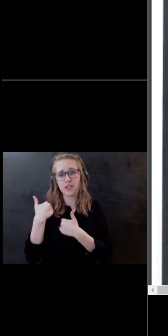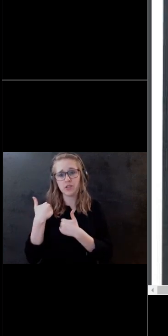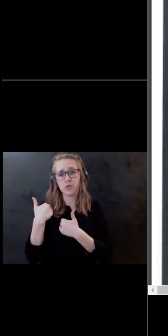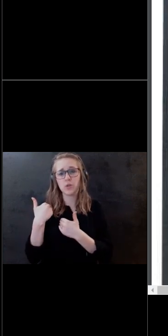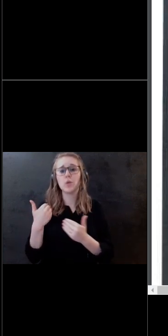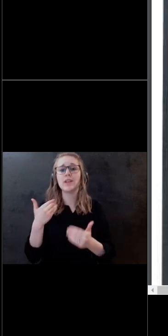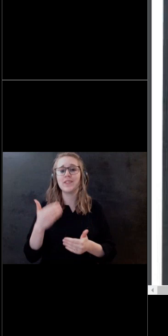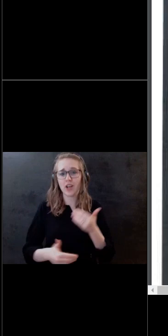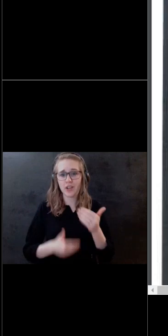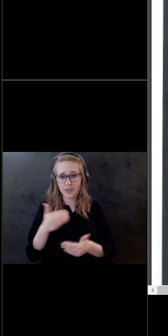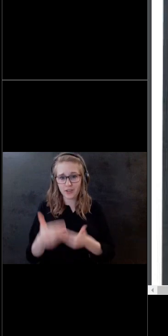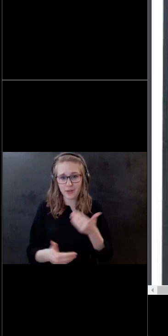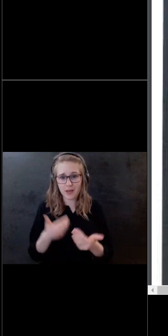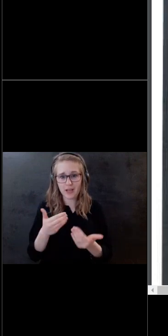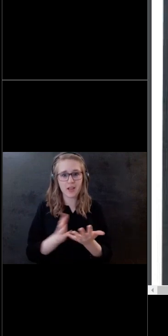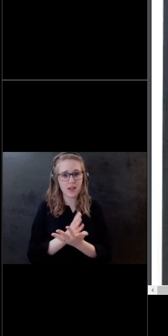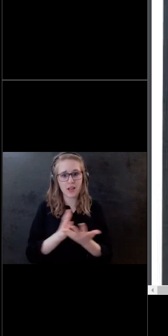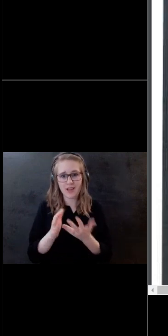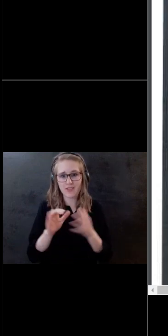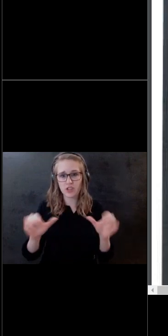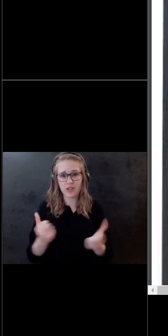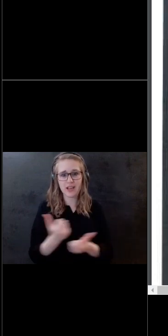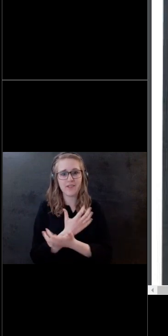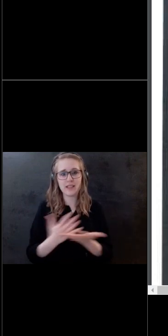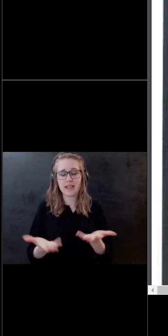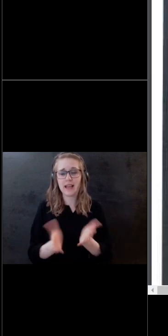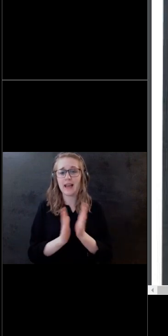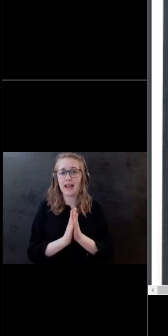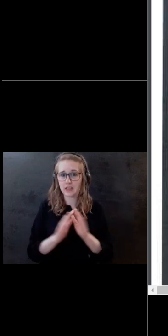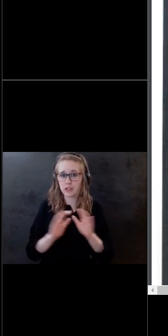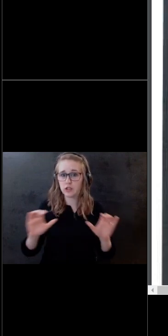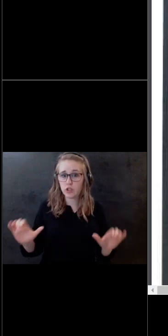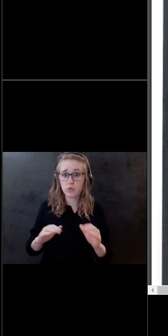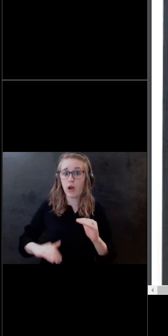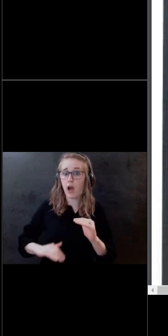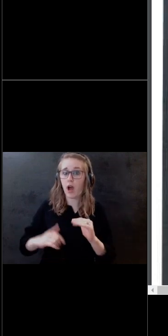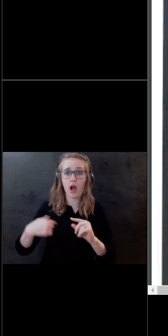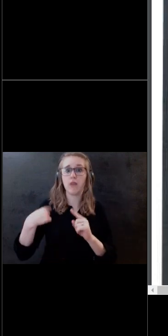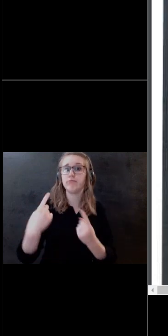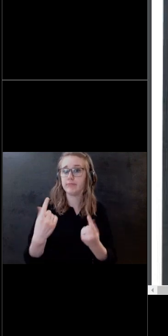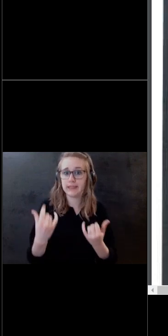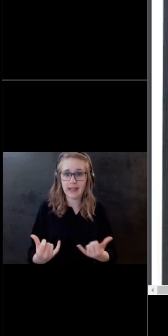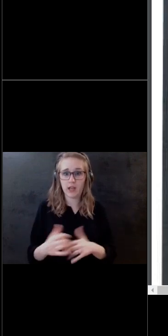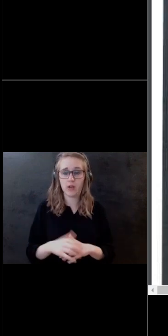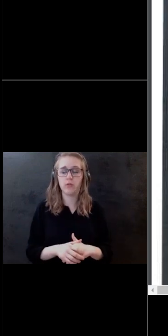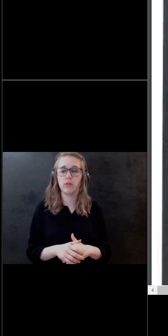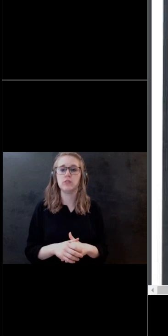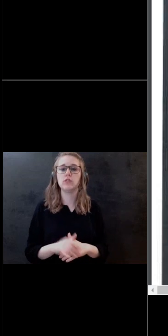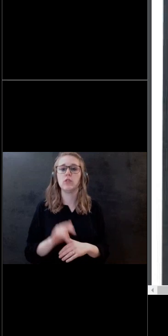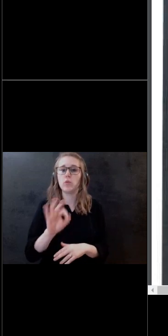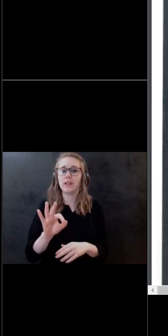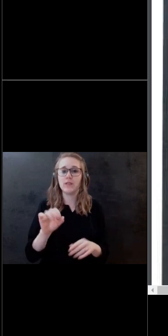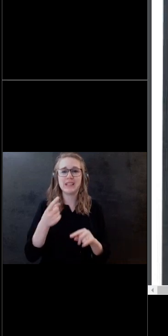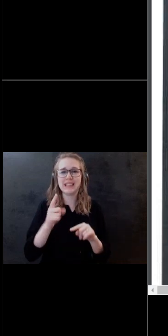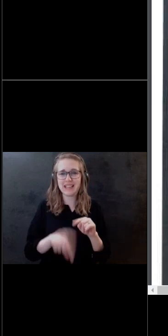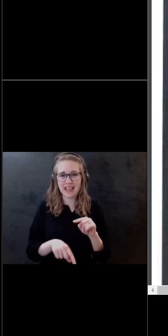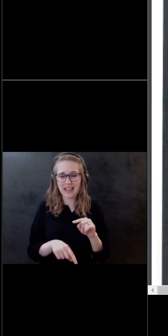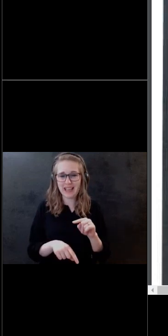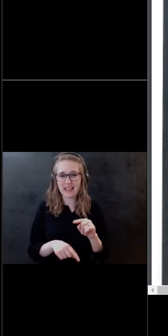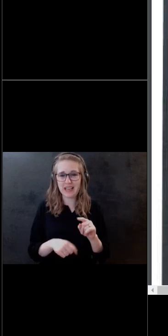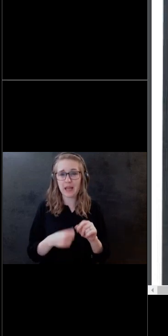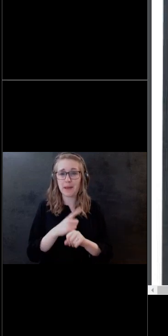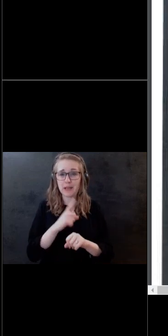through this process, and we have done everything that we are asked to do up to this point. So if we can't be sure that